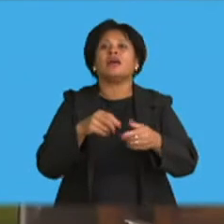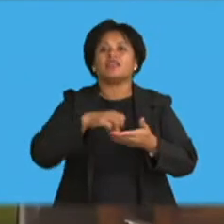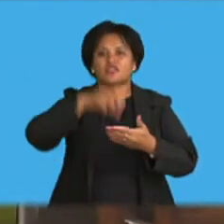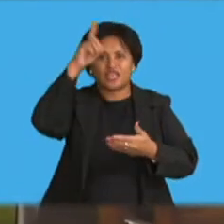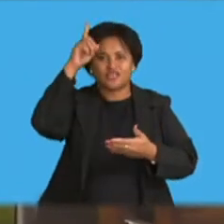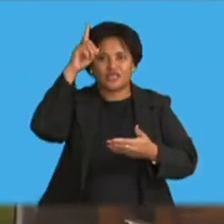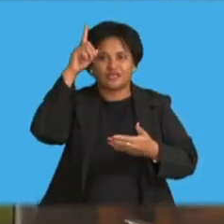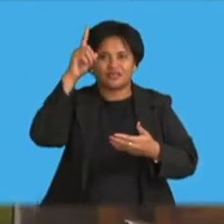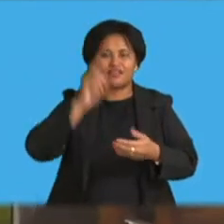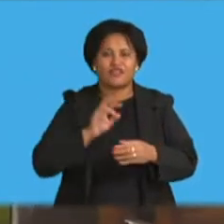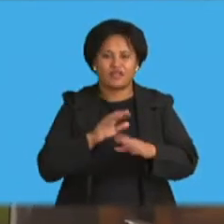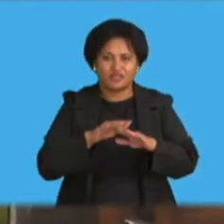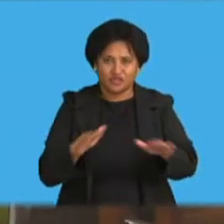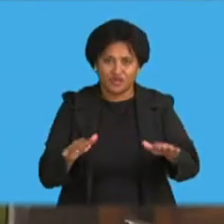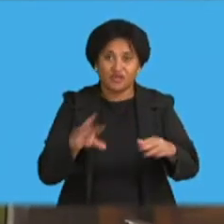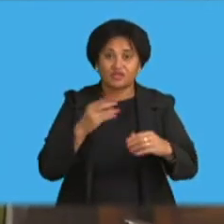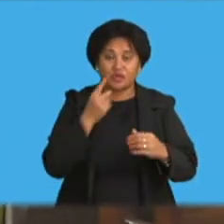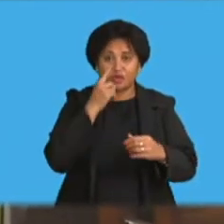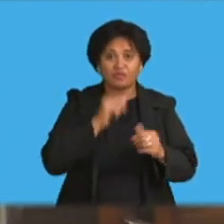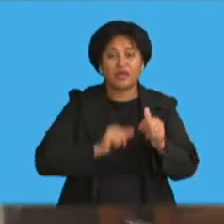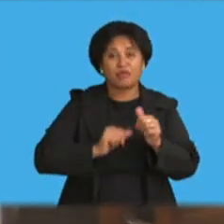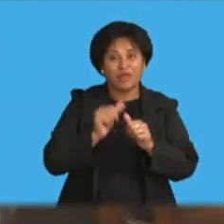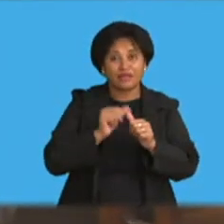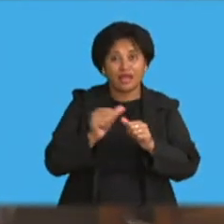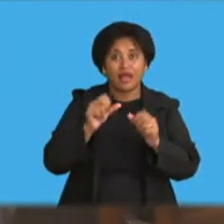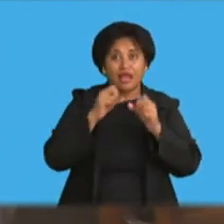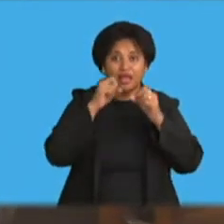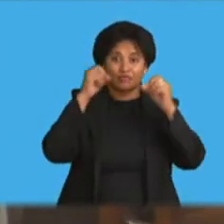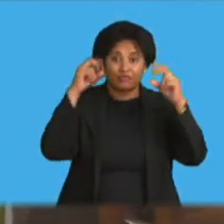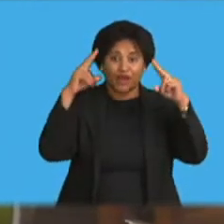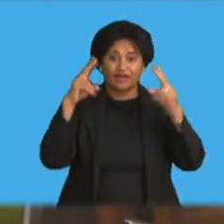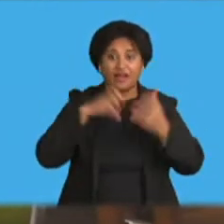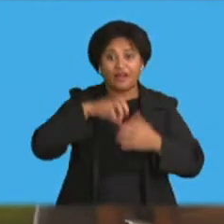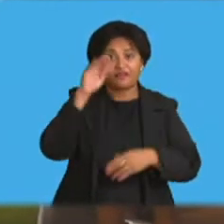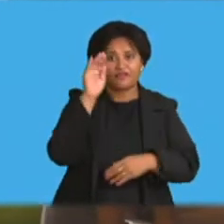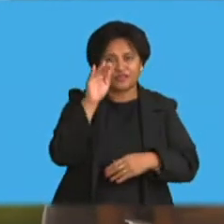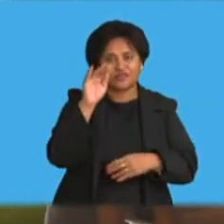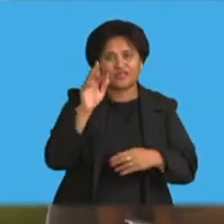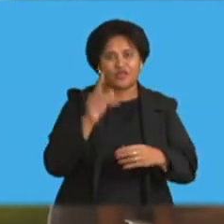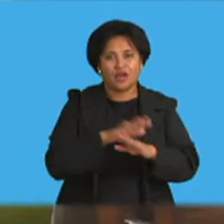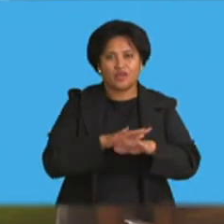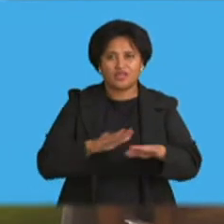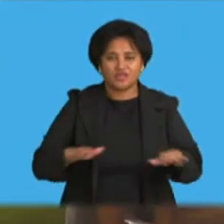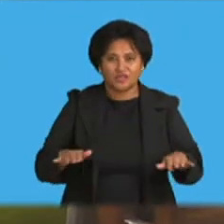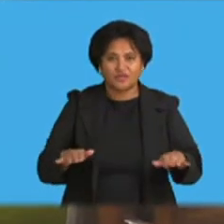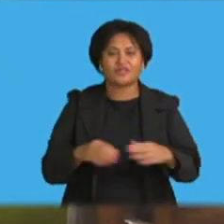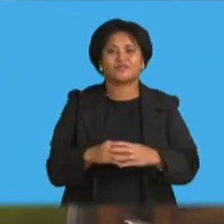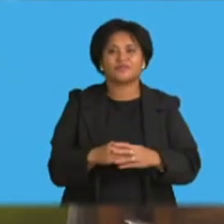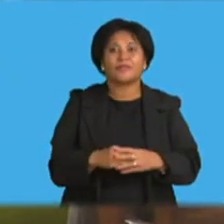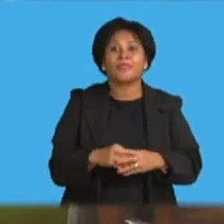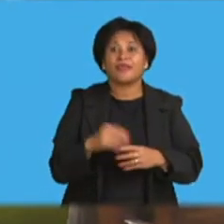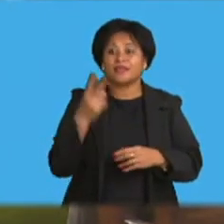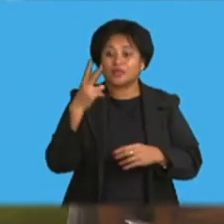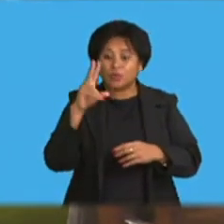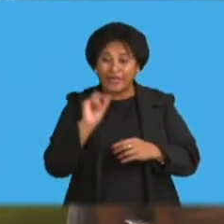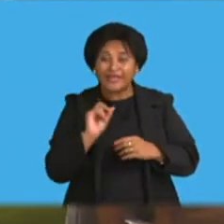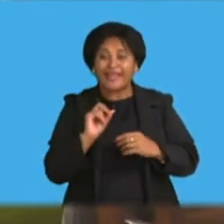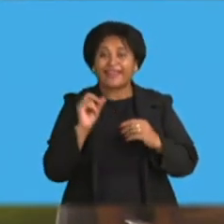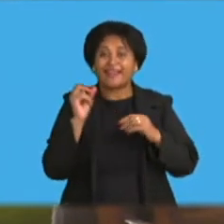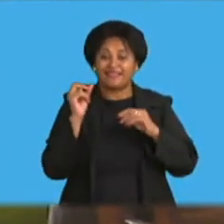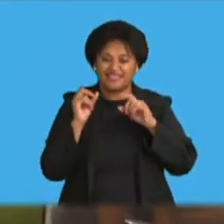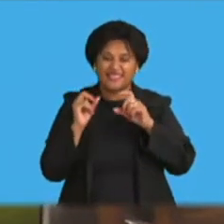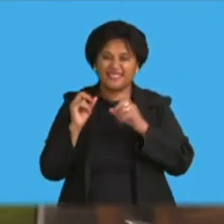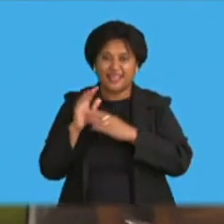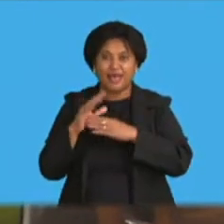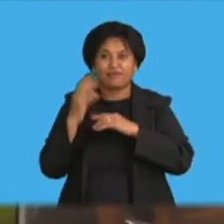building a better and brighter future for young Fijians. At the 20th CCEM, we shared our experience in making education free